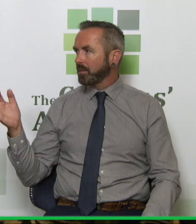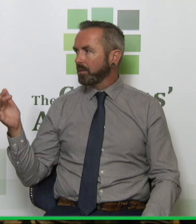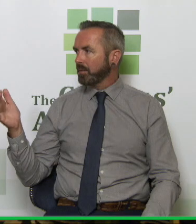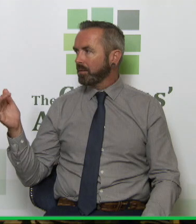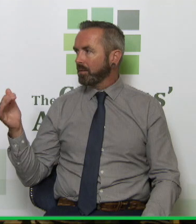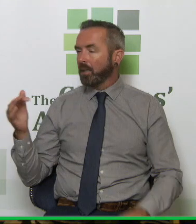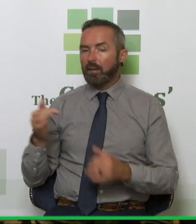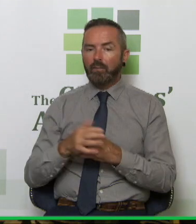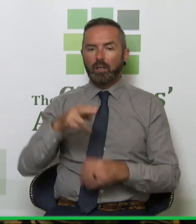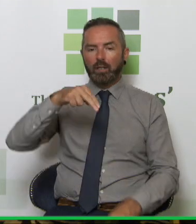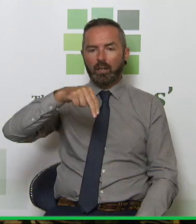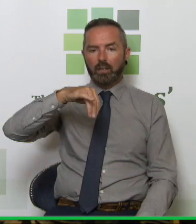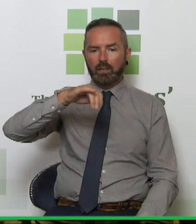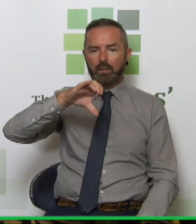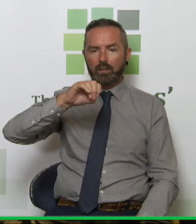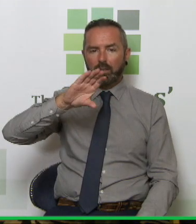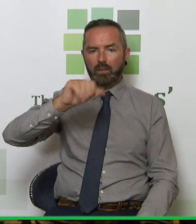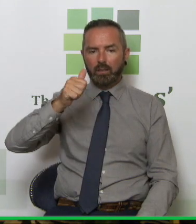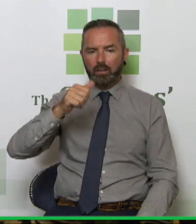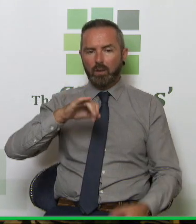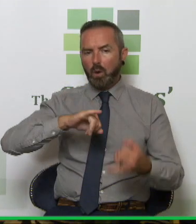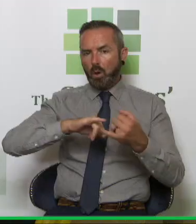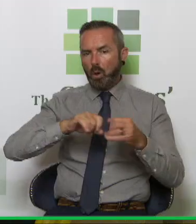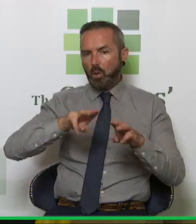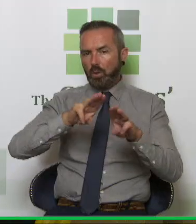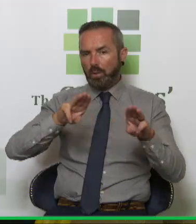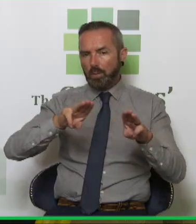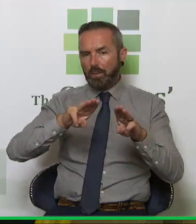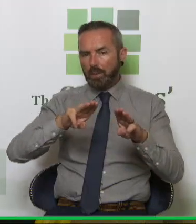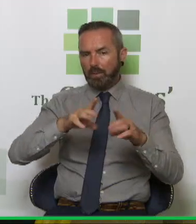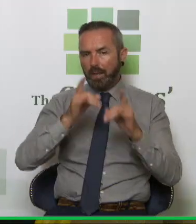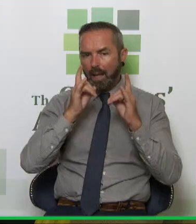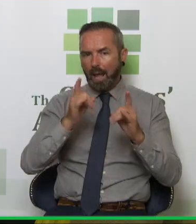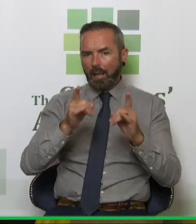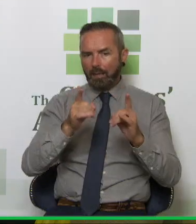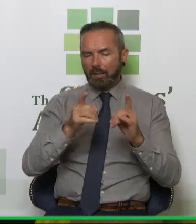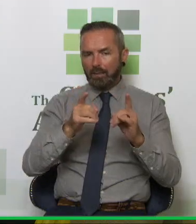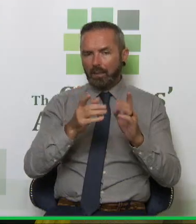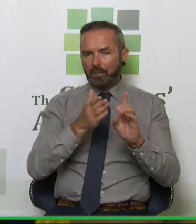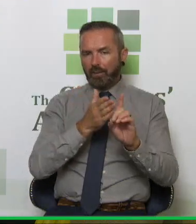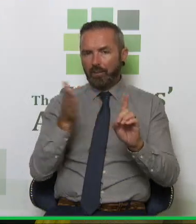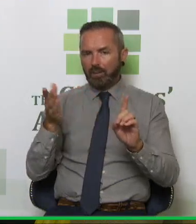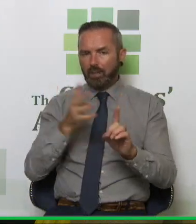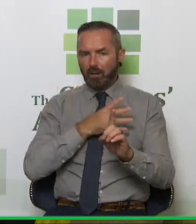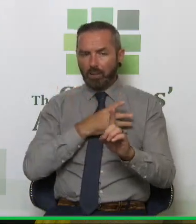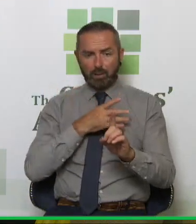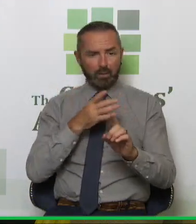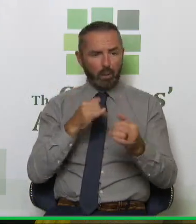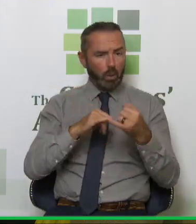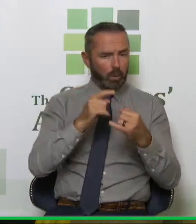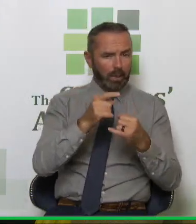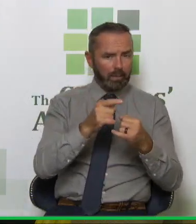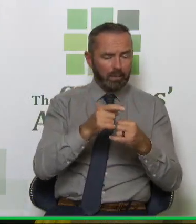Just for Nicola, just to ask, who actually are the people, the health diversion officers? Are they registered nurses? Are they anyone